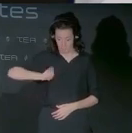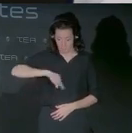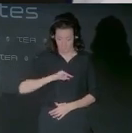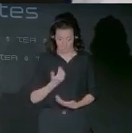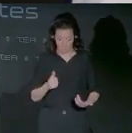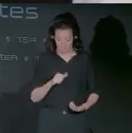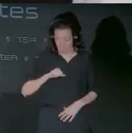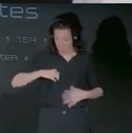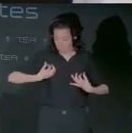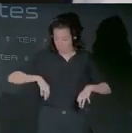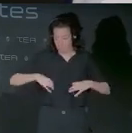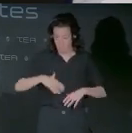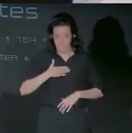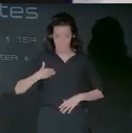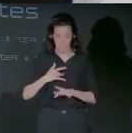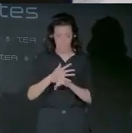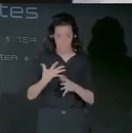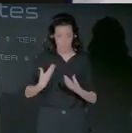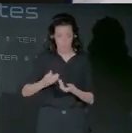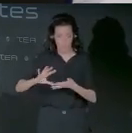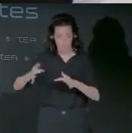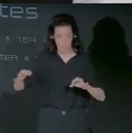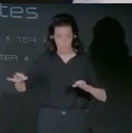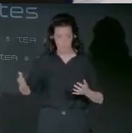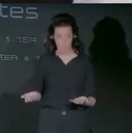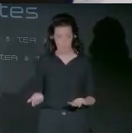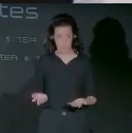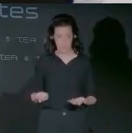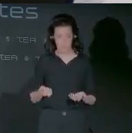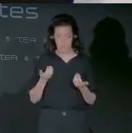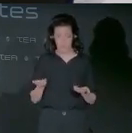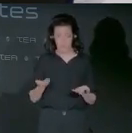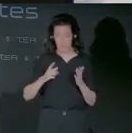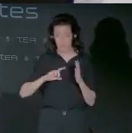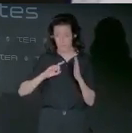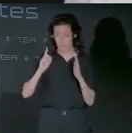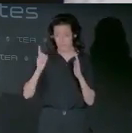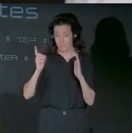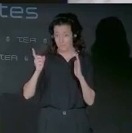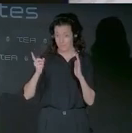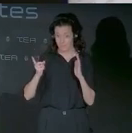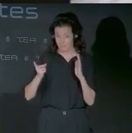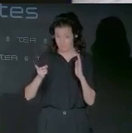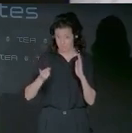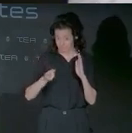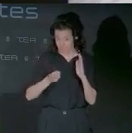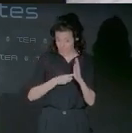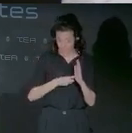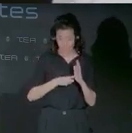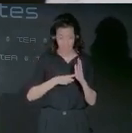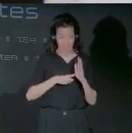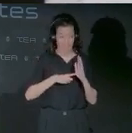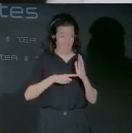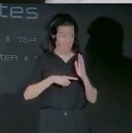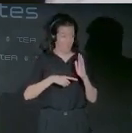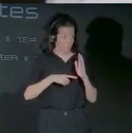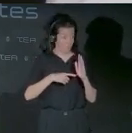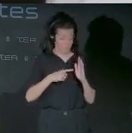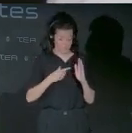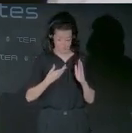So the legislation will, like much legislation, be largely ignored by small people who it isn't worth suing.